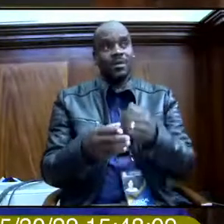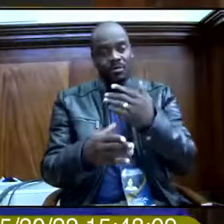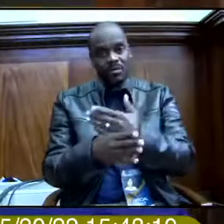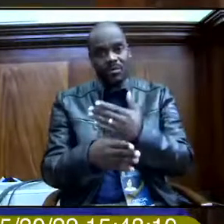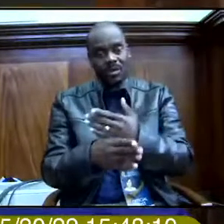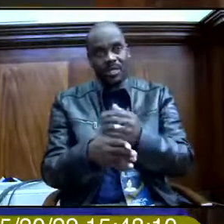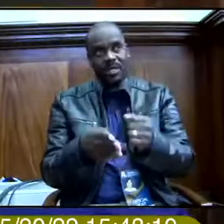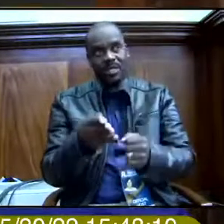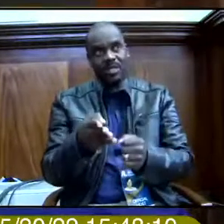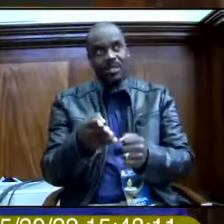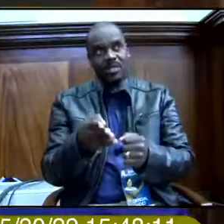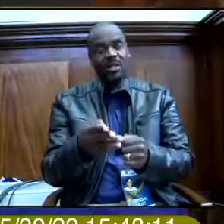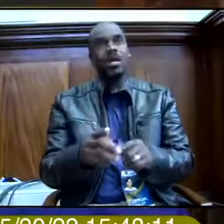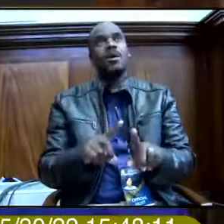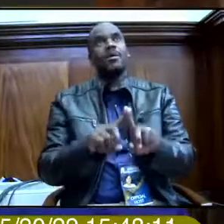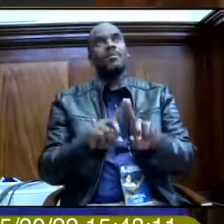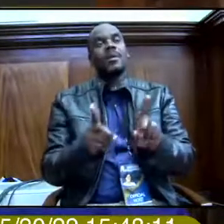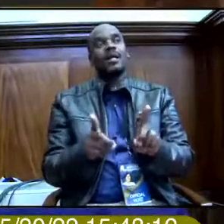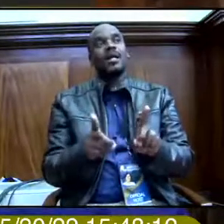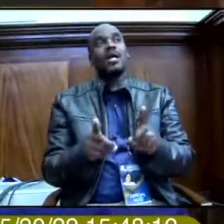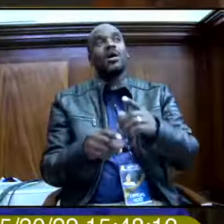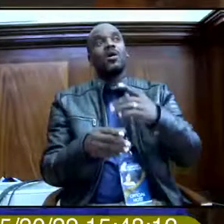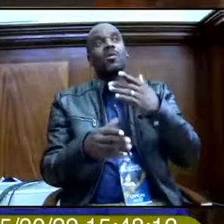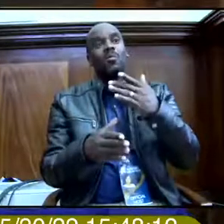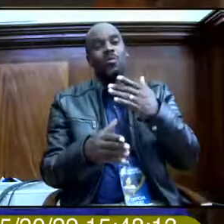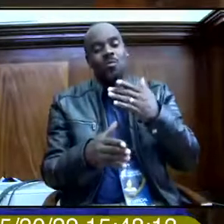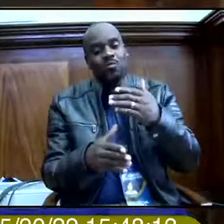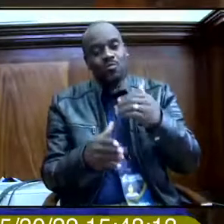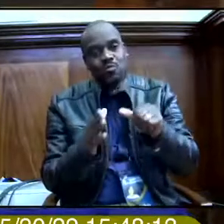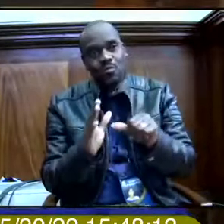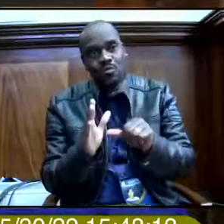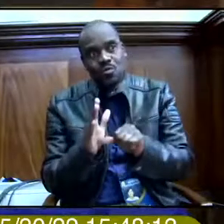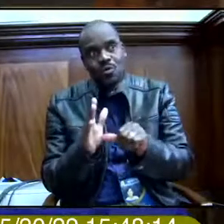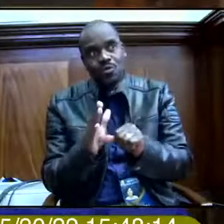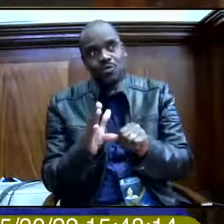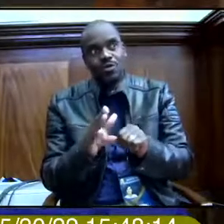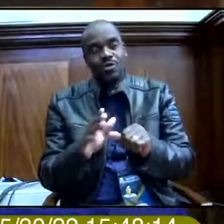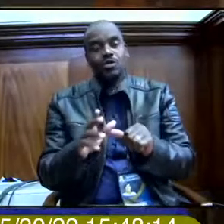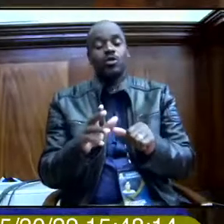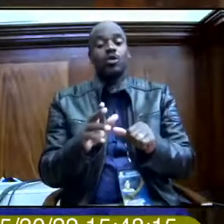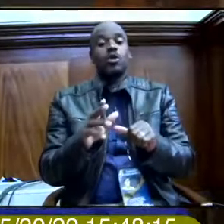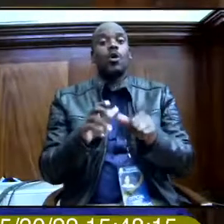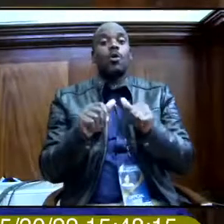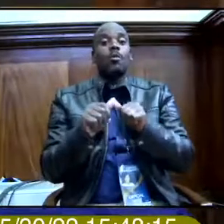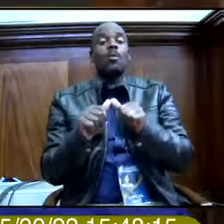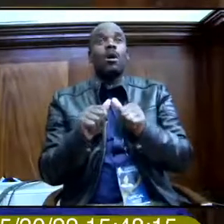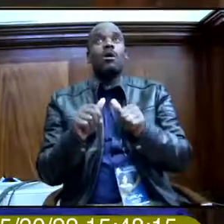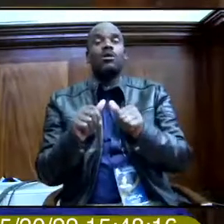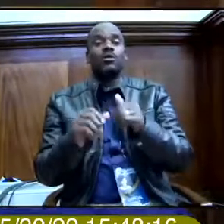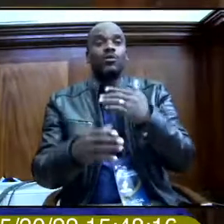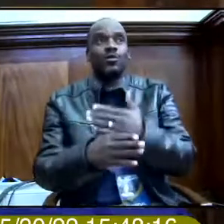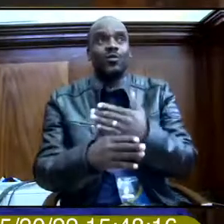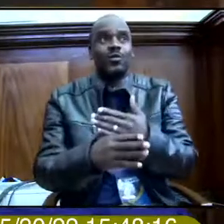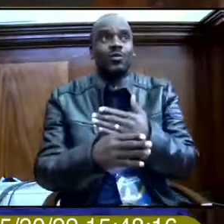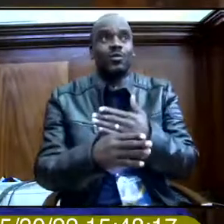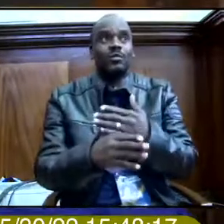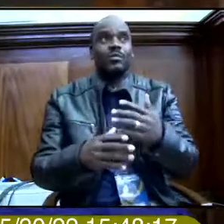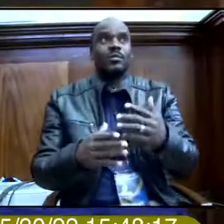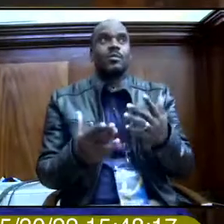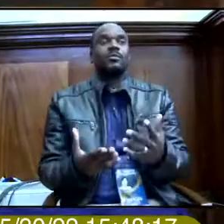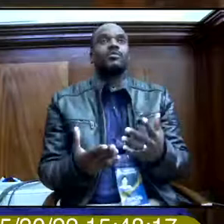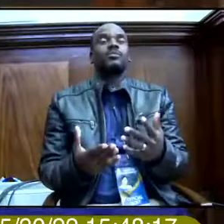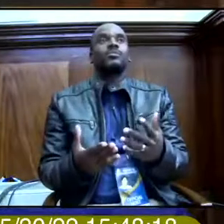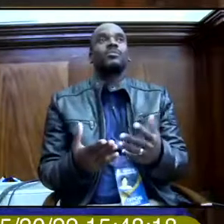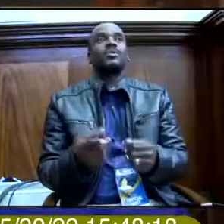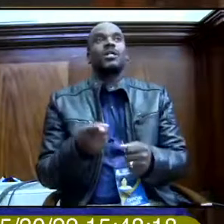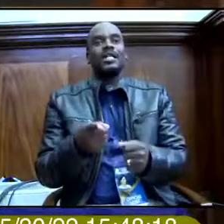so much high but most of the jobs are being uh foreigners have been accommodated in those jobs